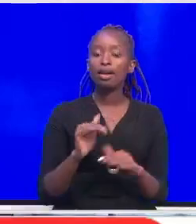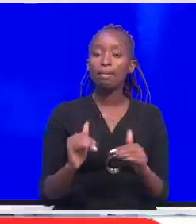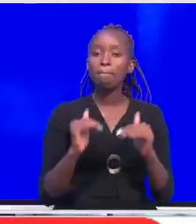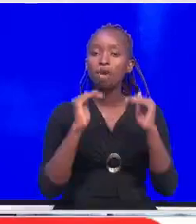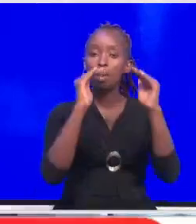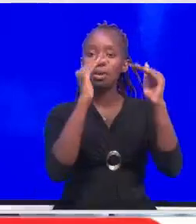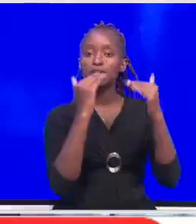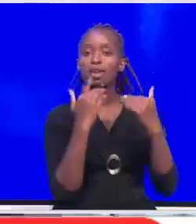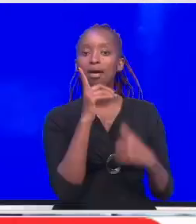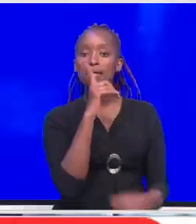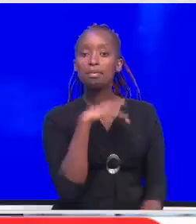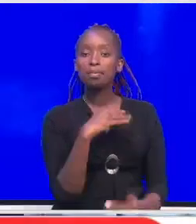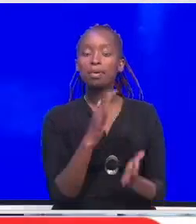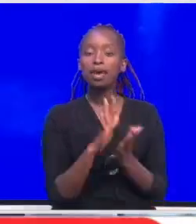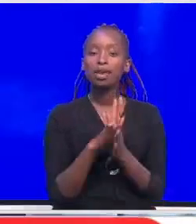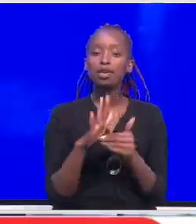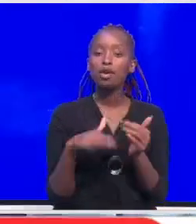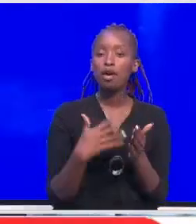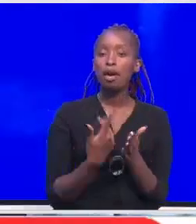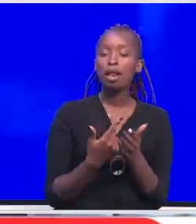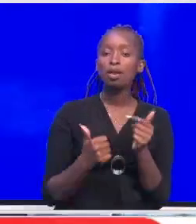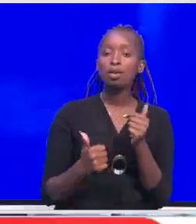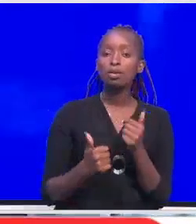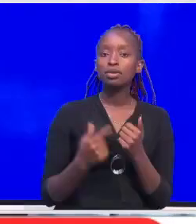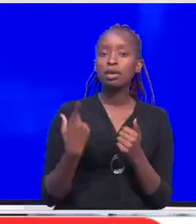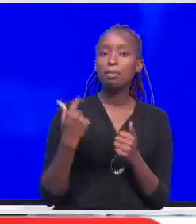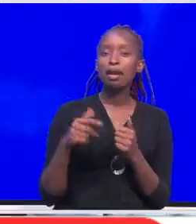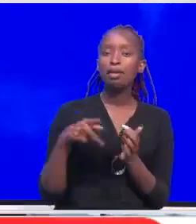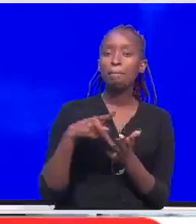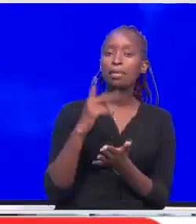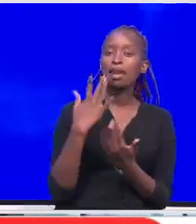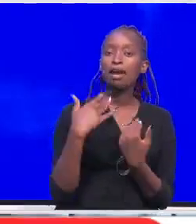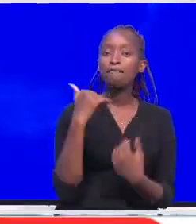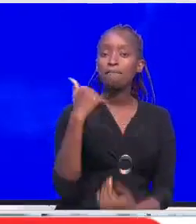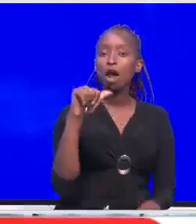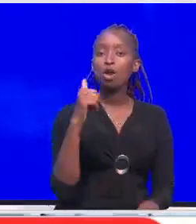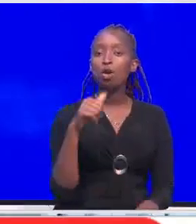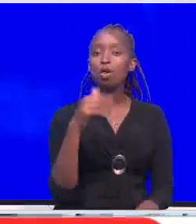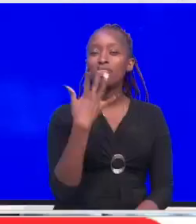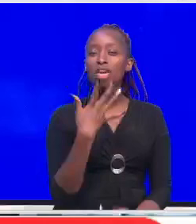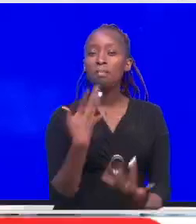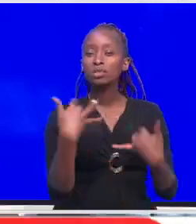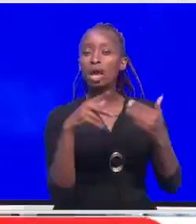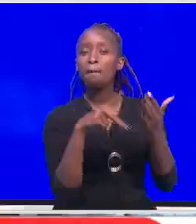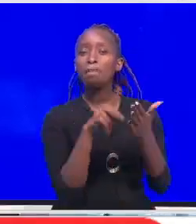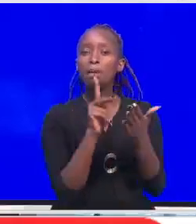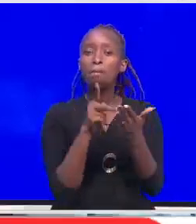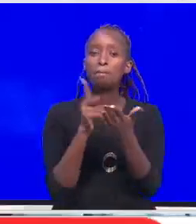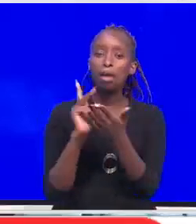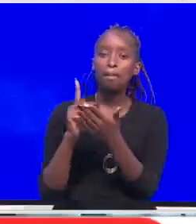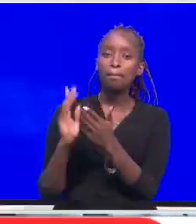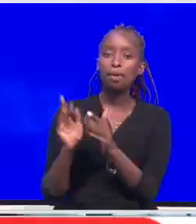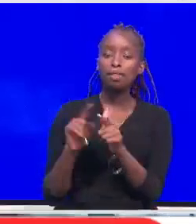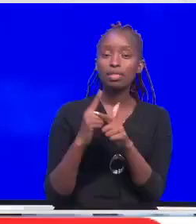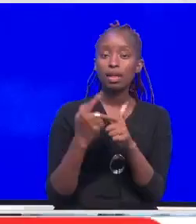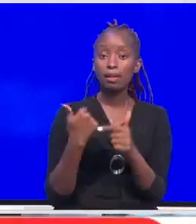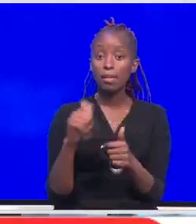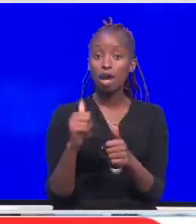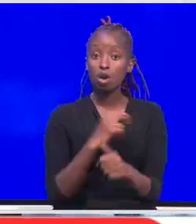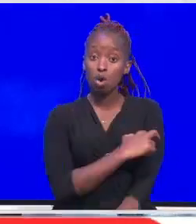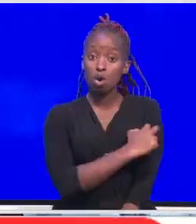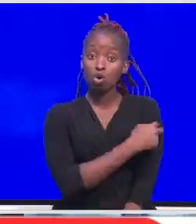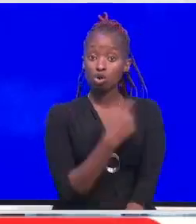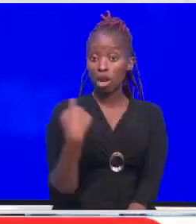promoted and arrears to be paid. We have also talked about consultants, number of consultants who are supposed